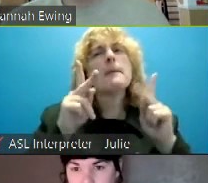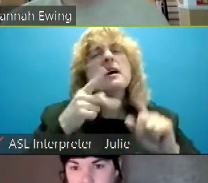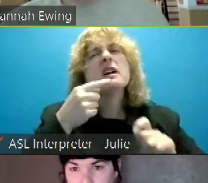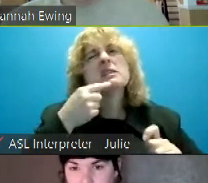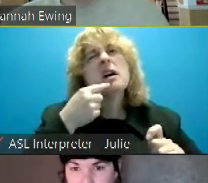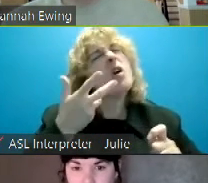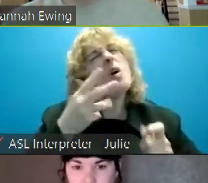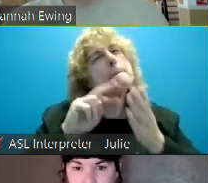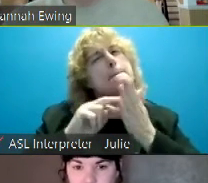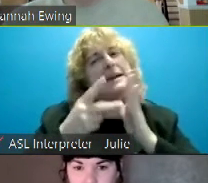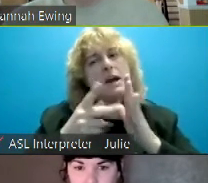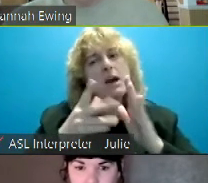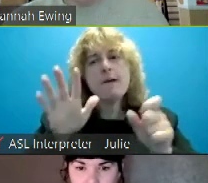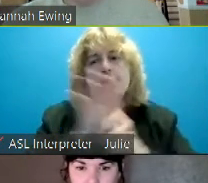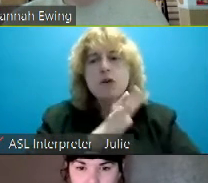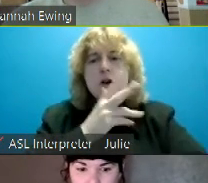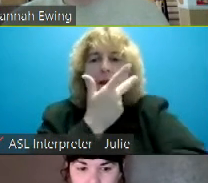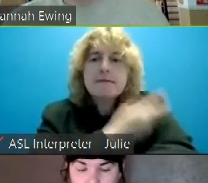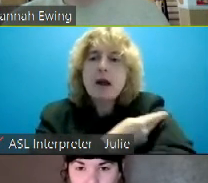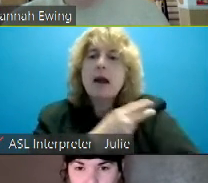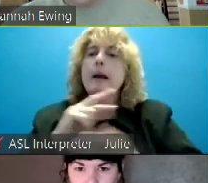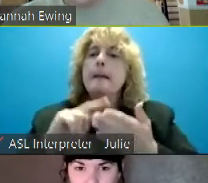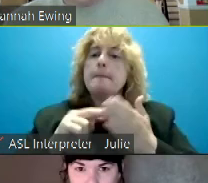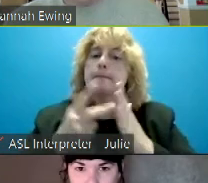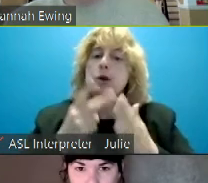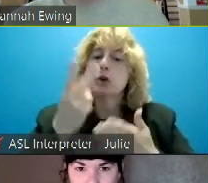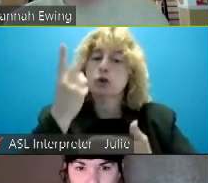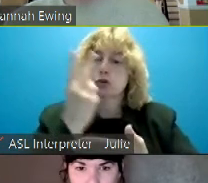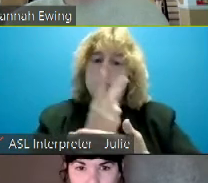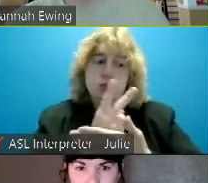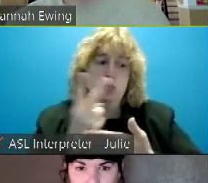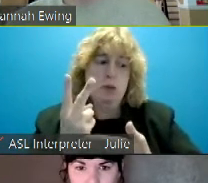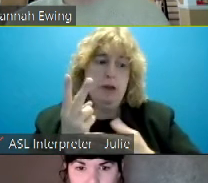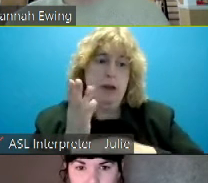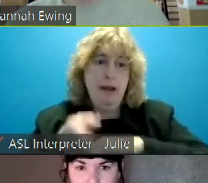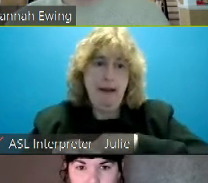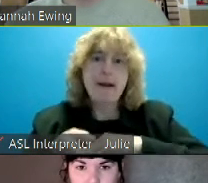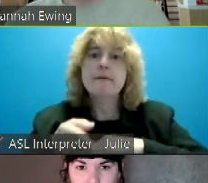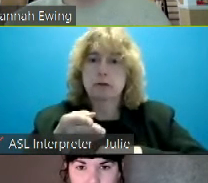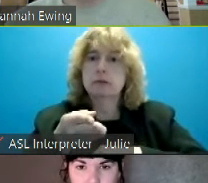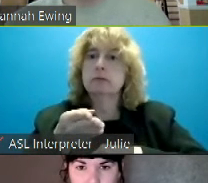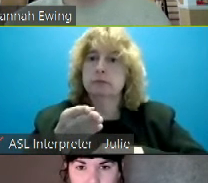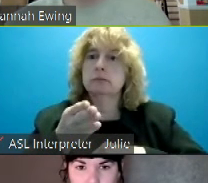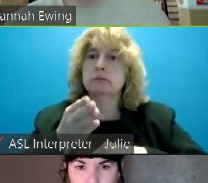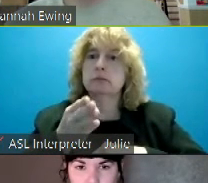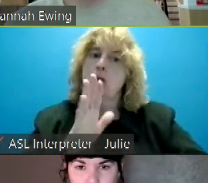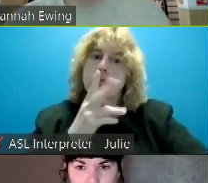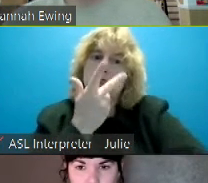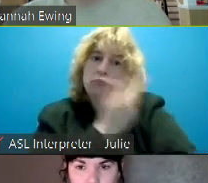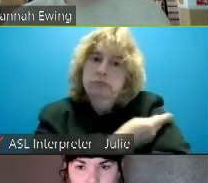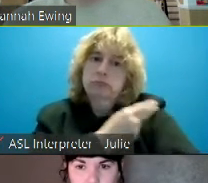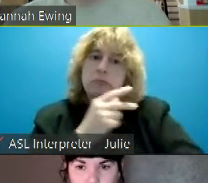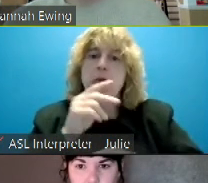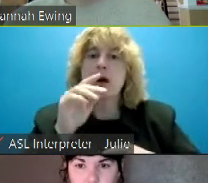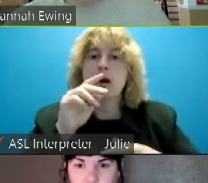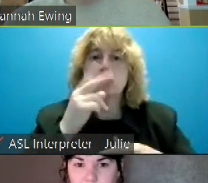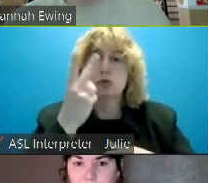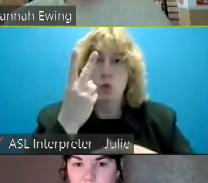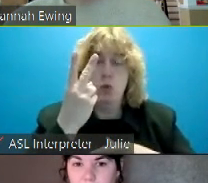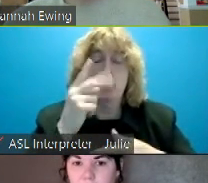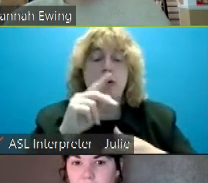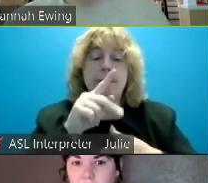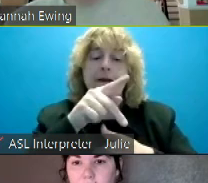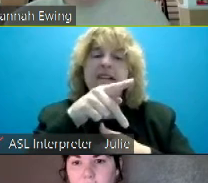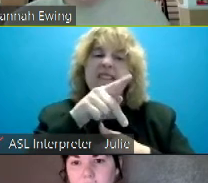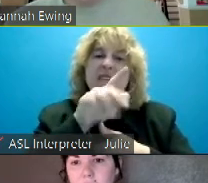it's two weeks after your second dose of a two dose series like the Pfizer or the Moderna vaccine. We also have